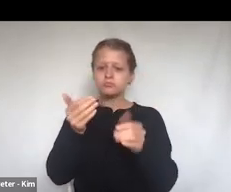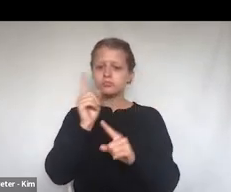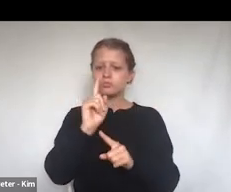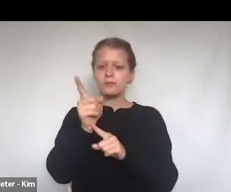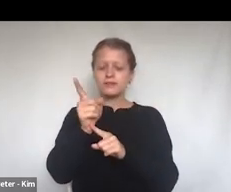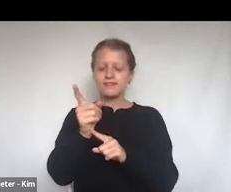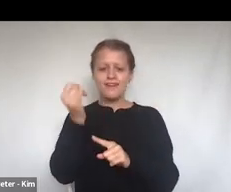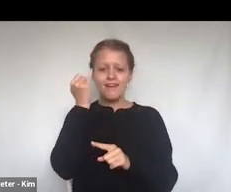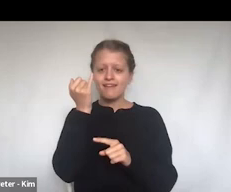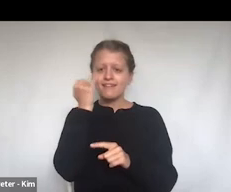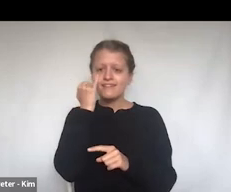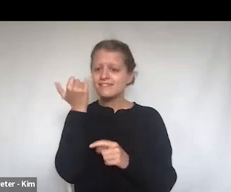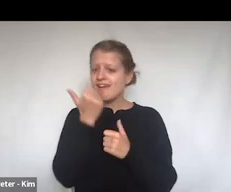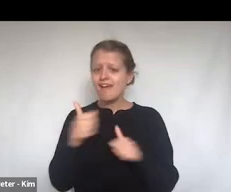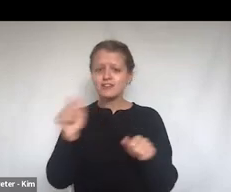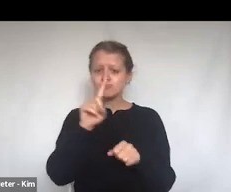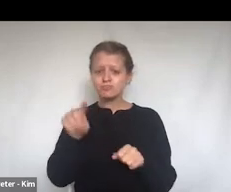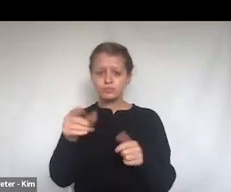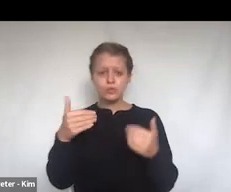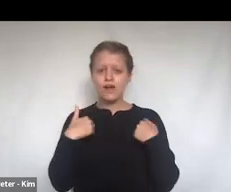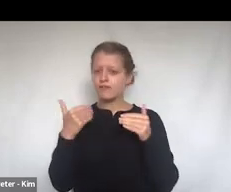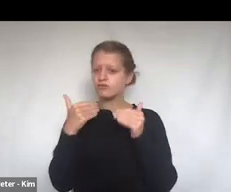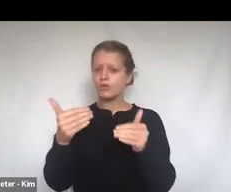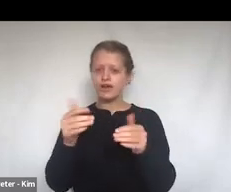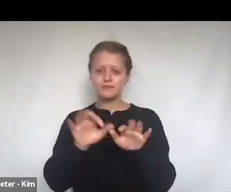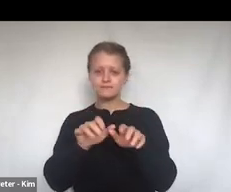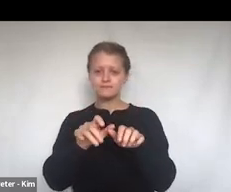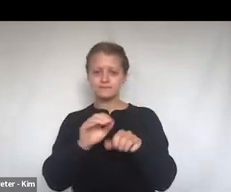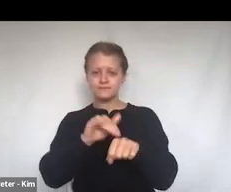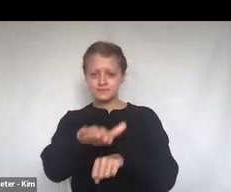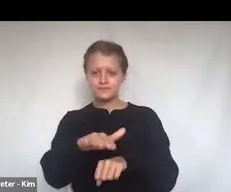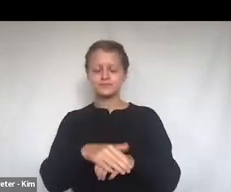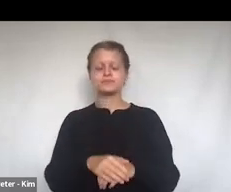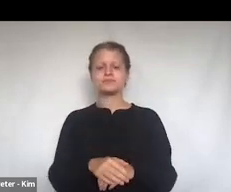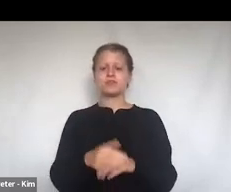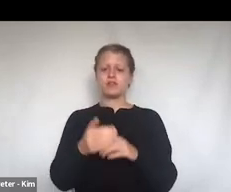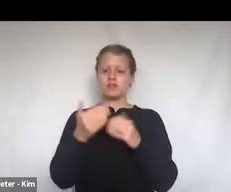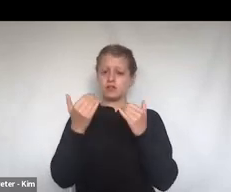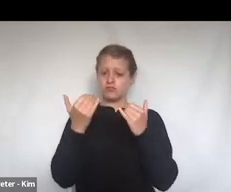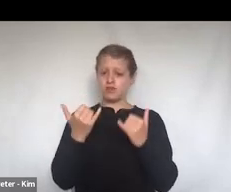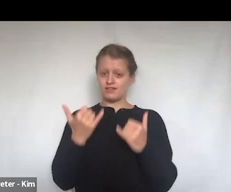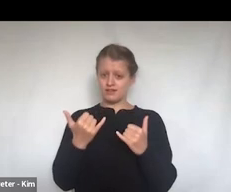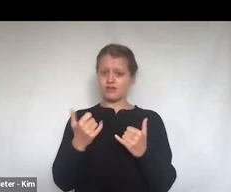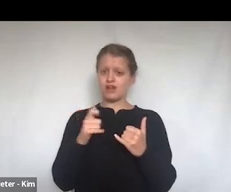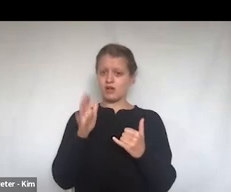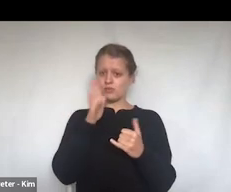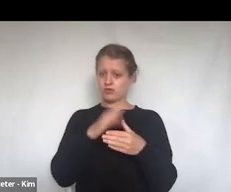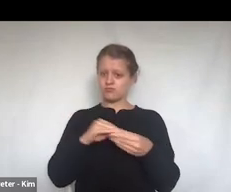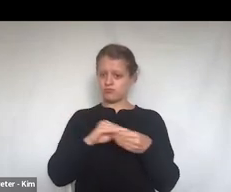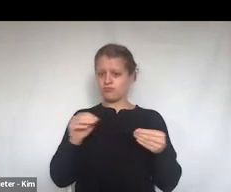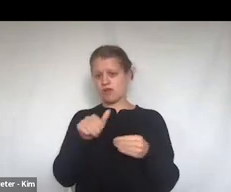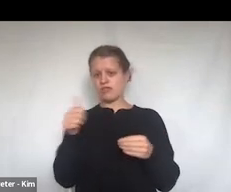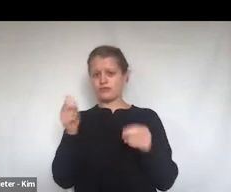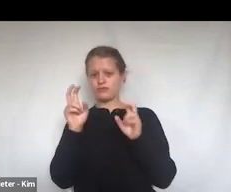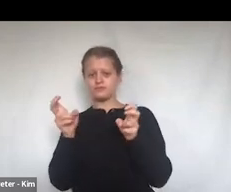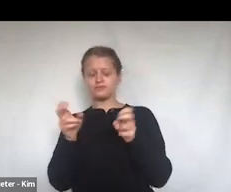any questions that they might have. And in the meantime, maybe I'll relay one, because I was talking with somebody here at our neighborhood house who